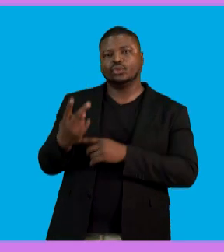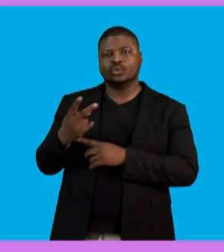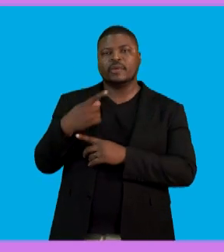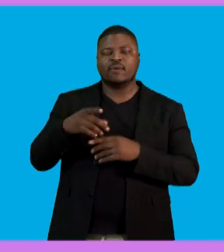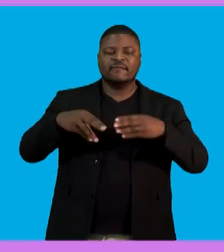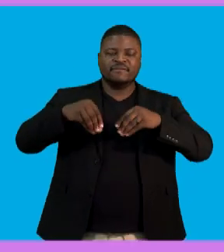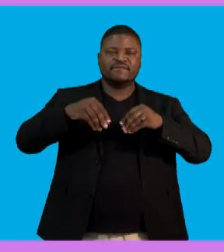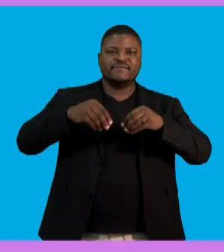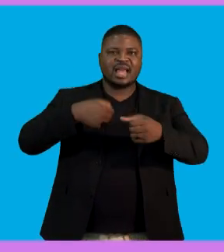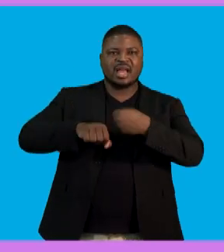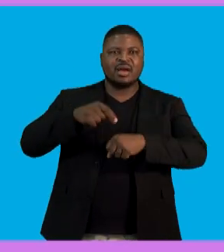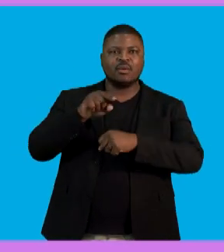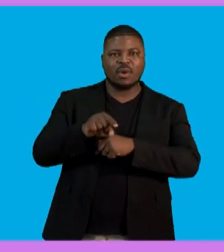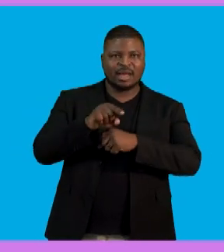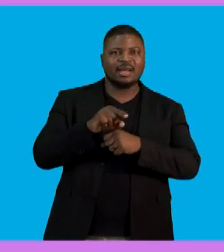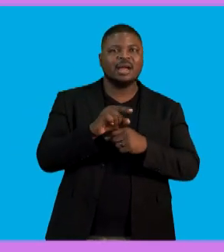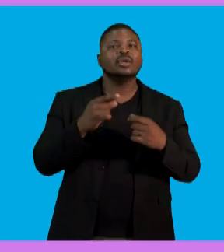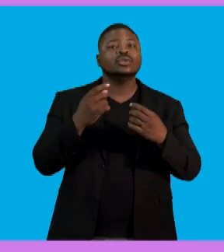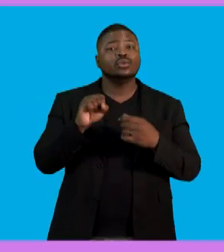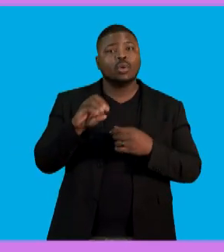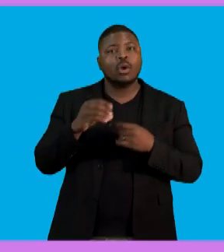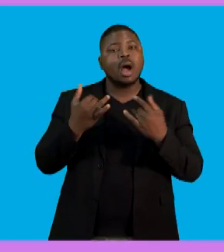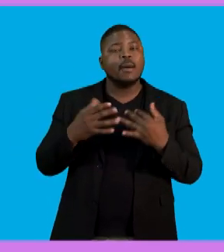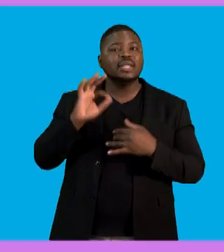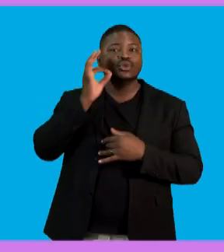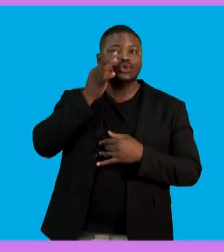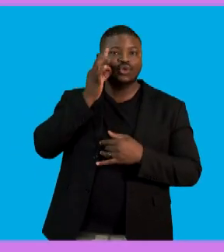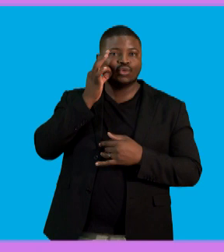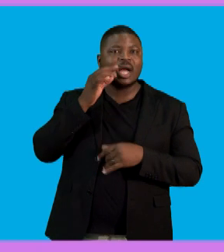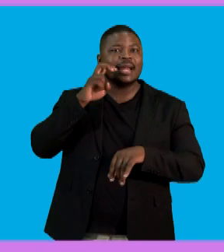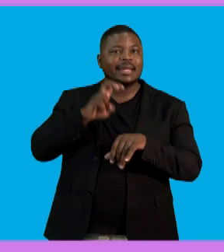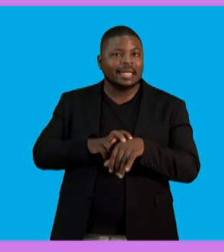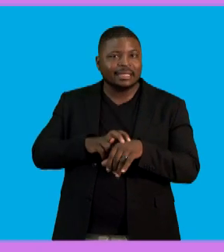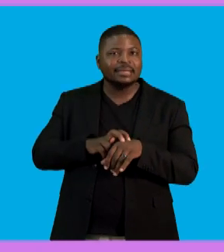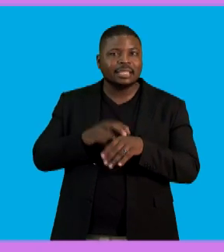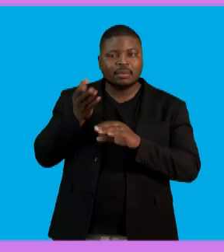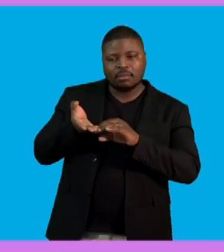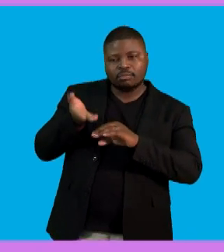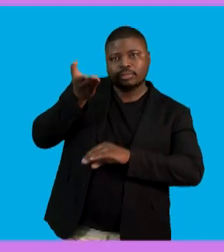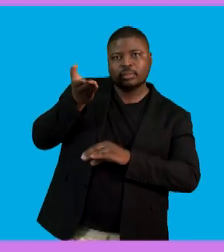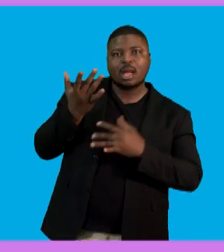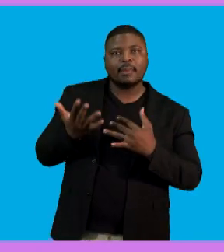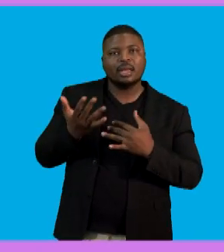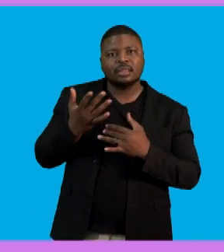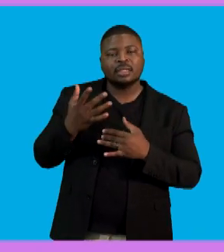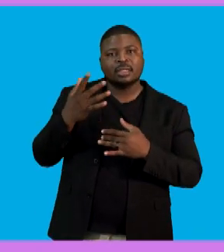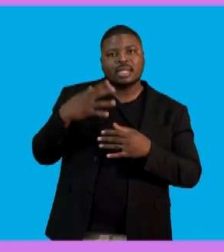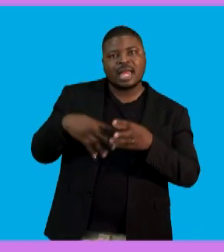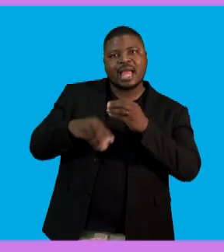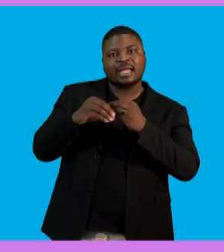4:2. How many milliliters of sugar will be required if the amount of flour increased to